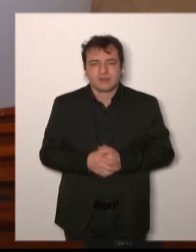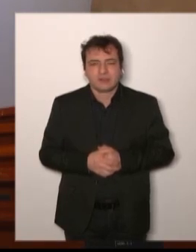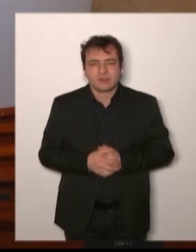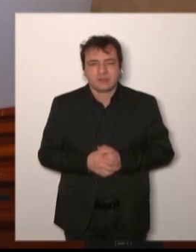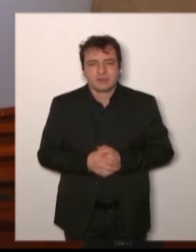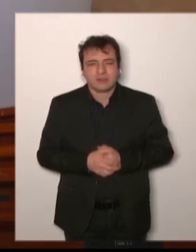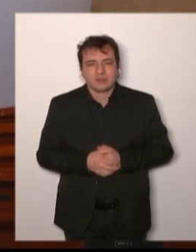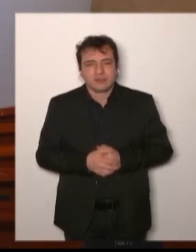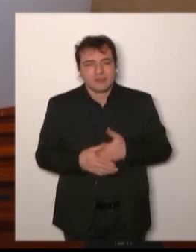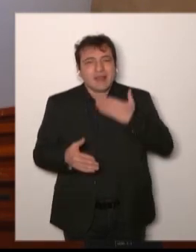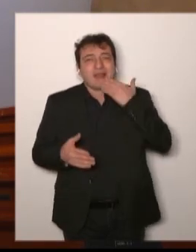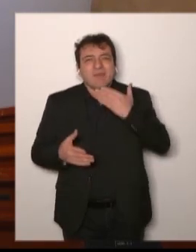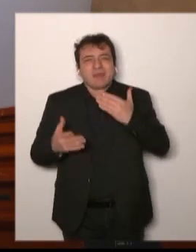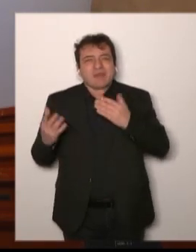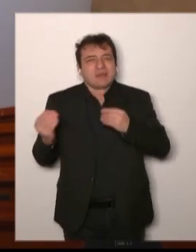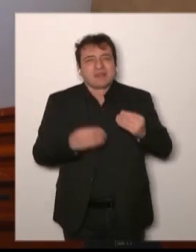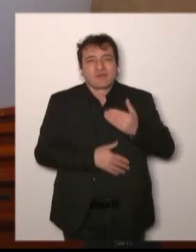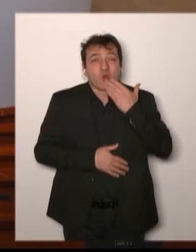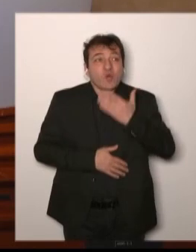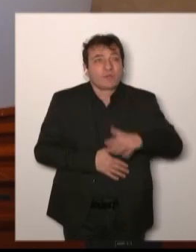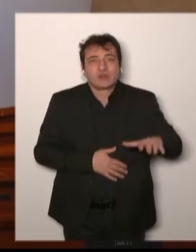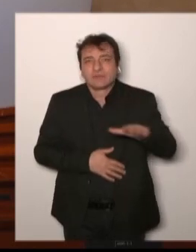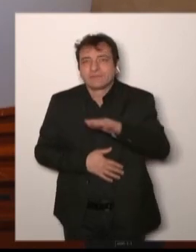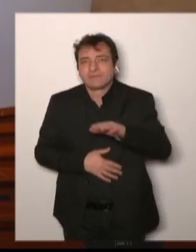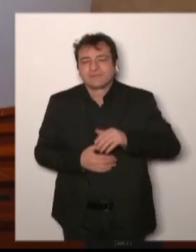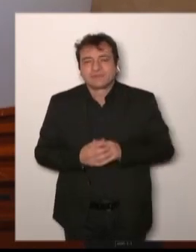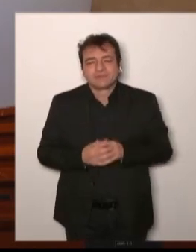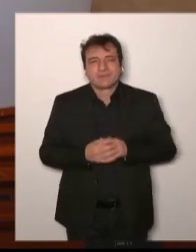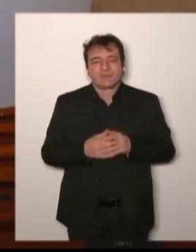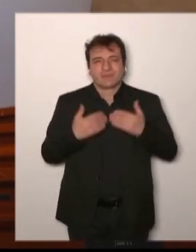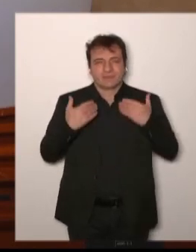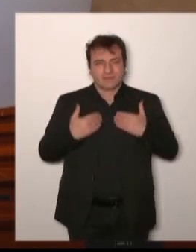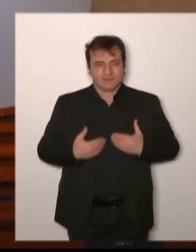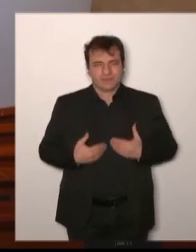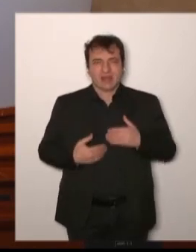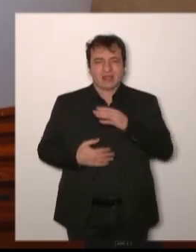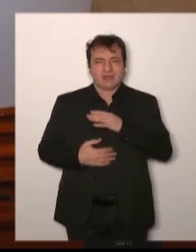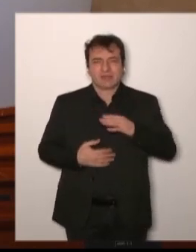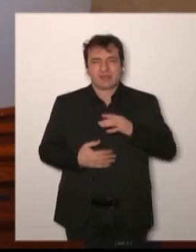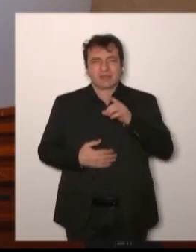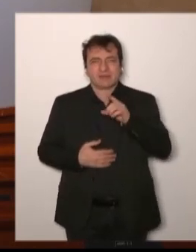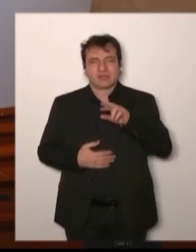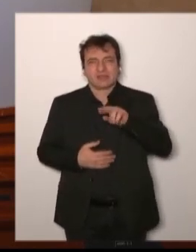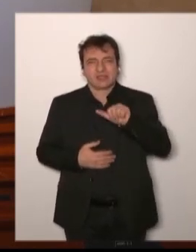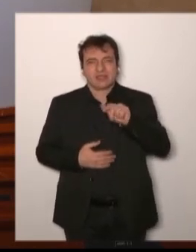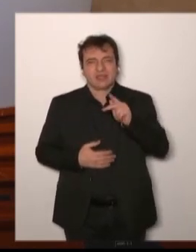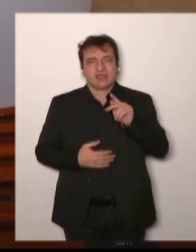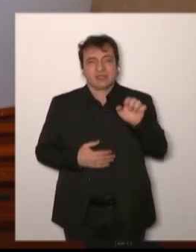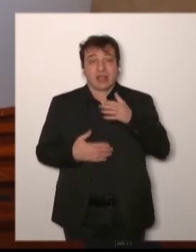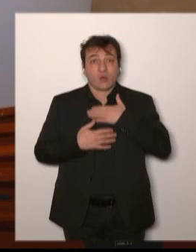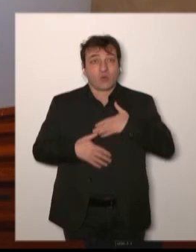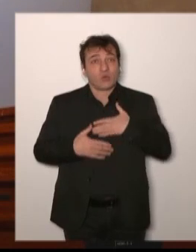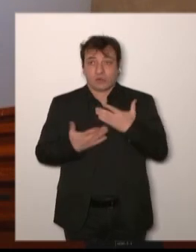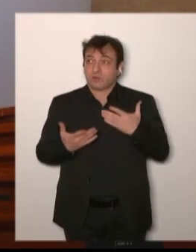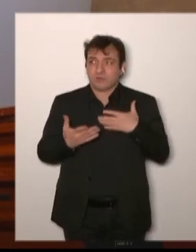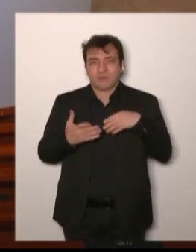Okay. Hello, everyone. Good afternoon. My name is Joanna DRAKE. I'm very pleased to be here to say a few words on the cancer